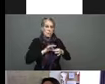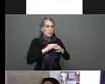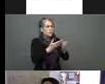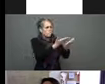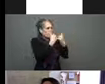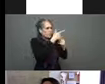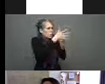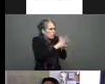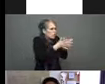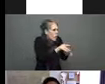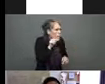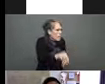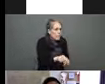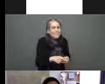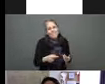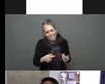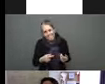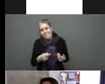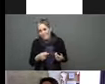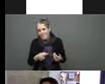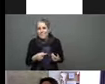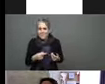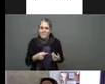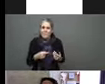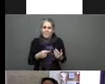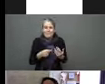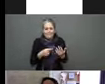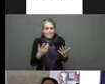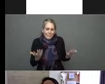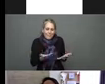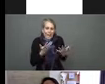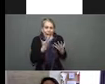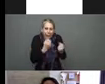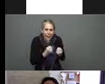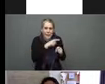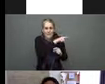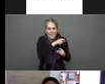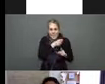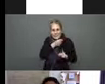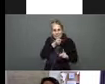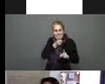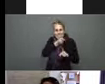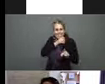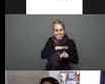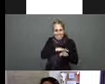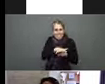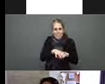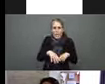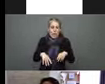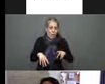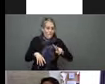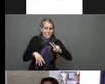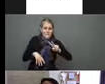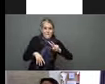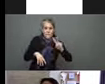they may reflect some, uh, some effect of salient. So you will find this, uh, verb noun order, uh,